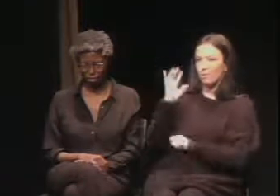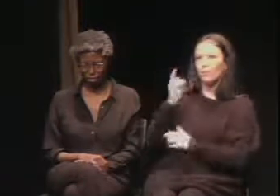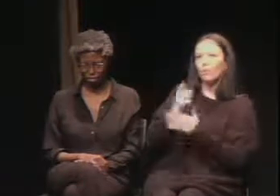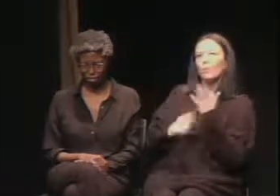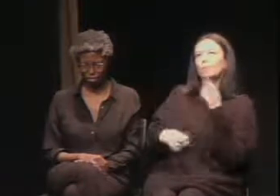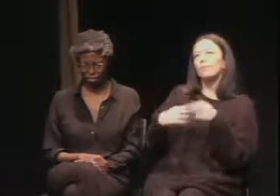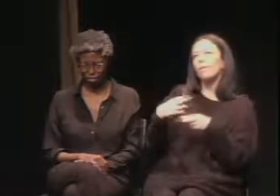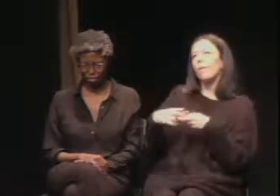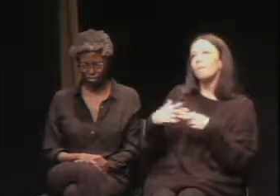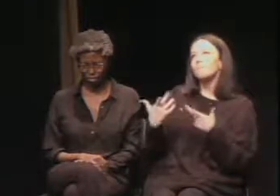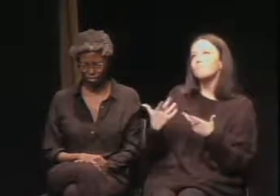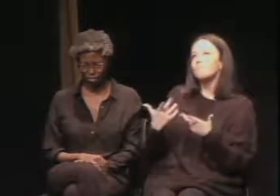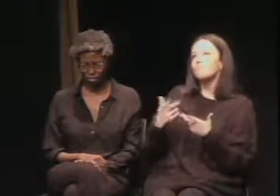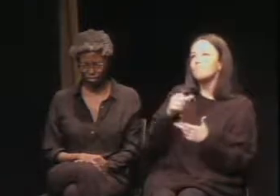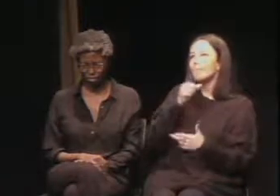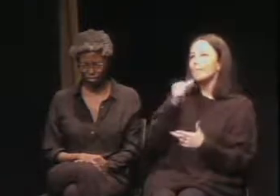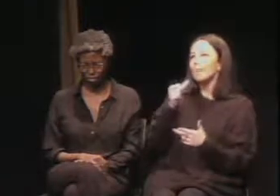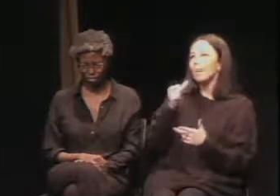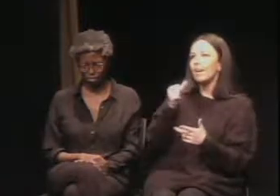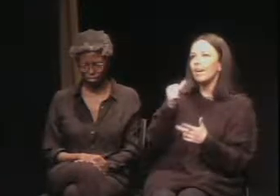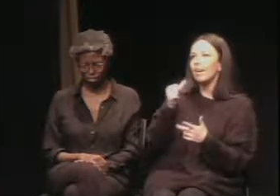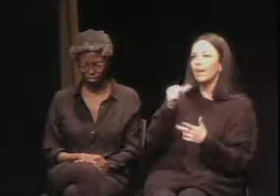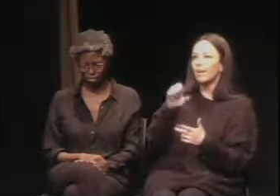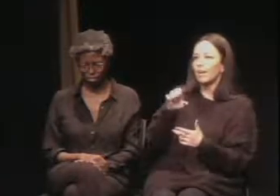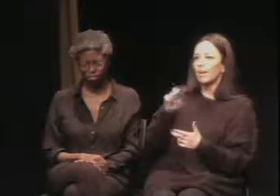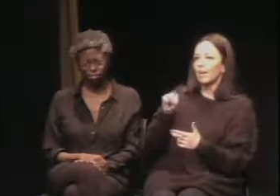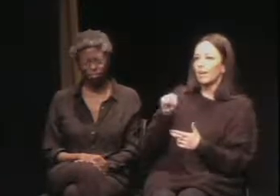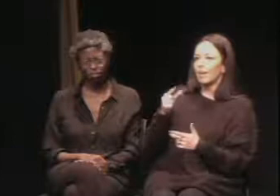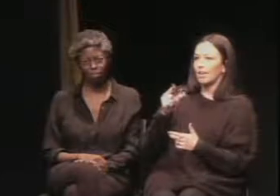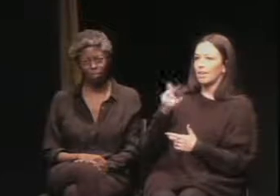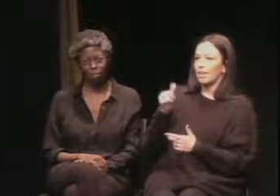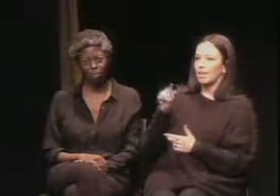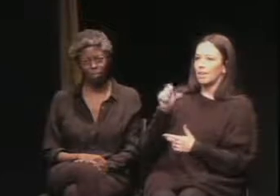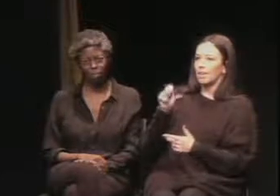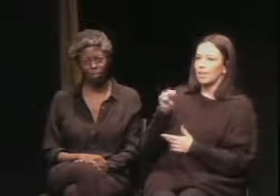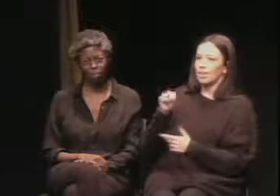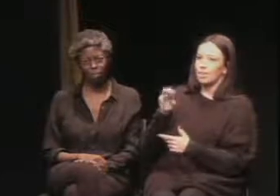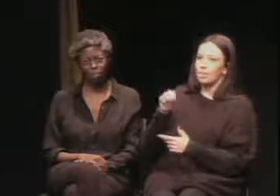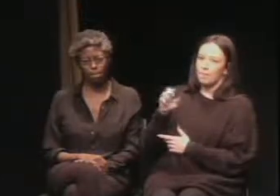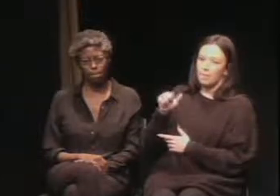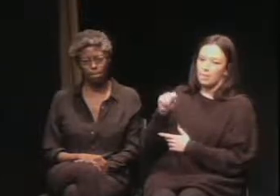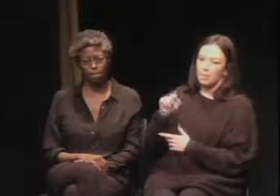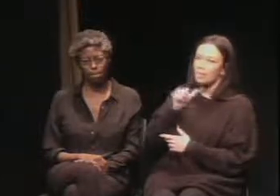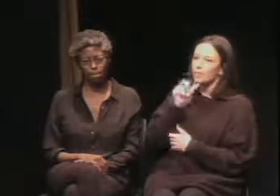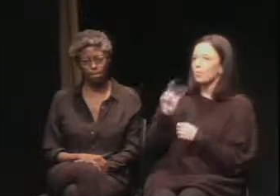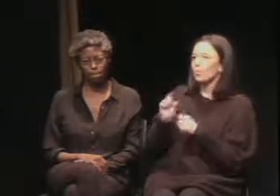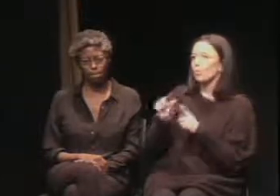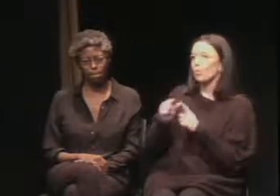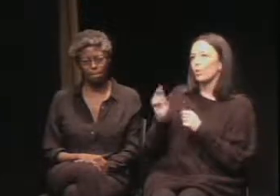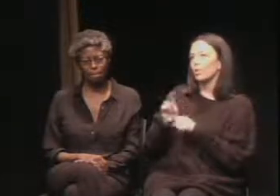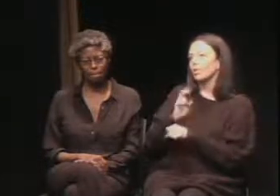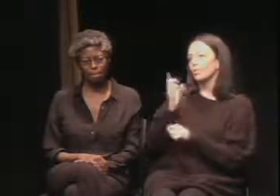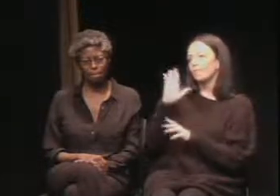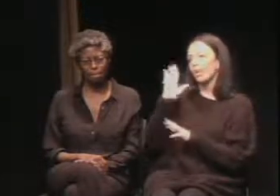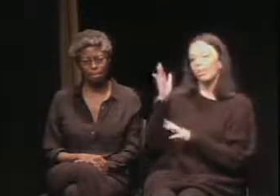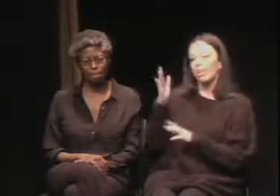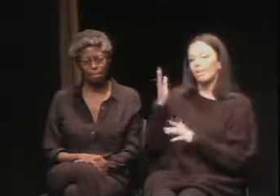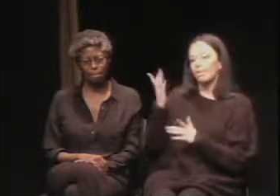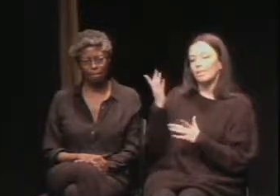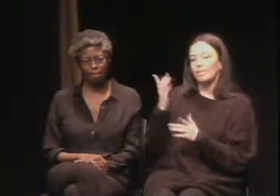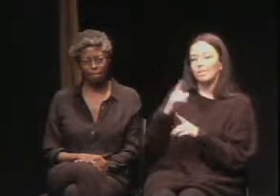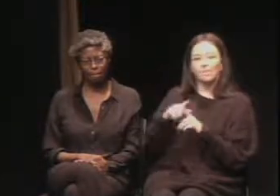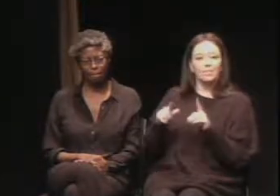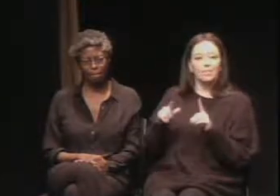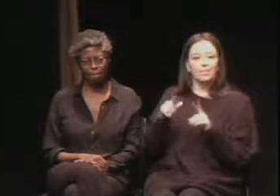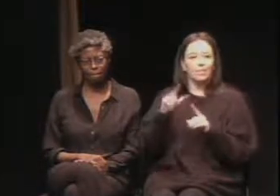it called? Not enlightenment. Which one? It's this word that we use for, oh gosh, I can't think, it'll come to me. Okay, not